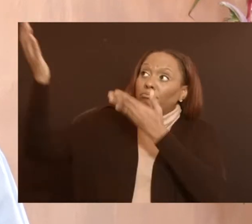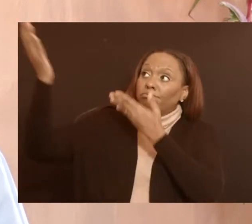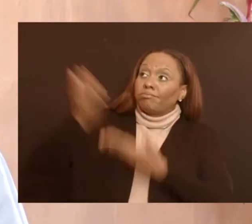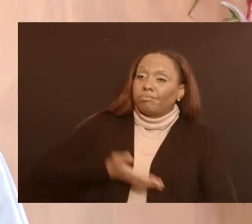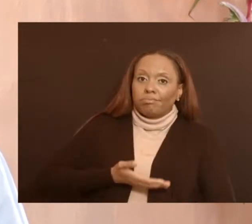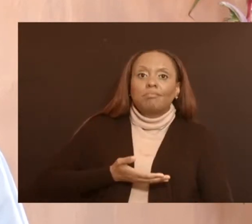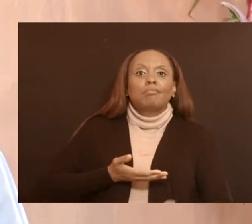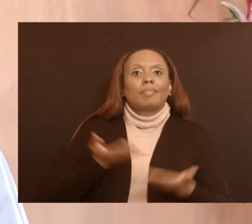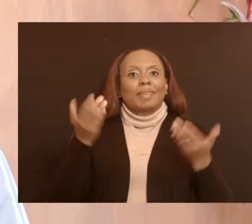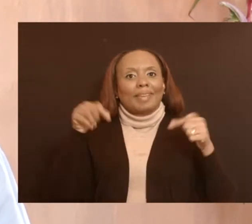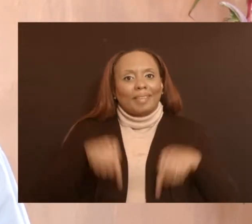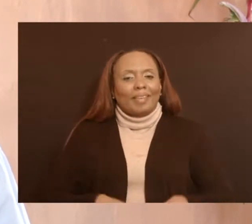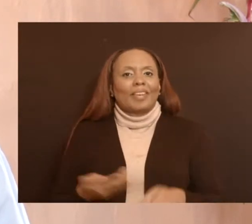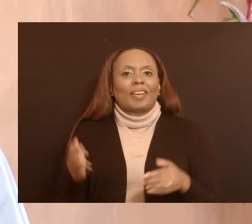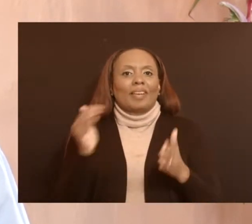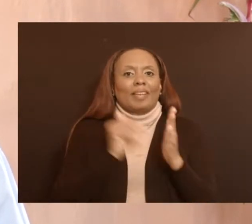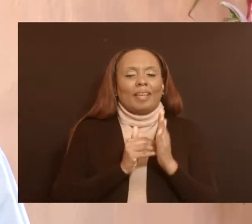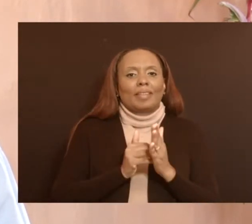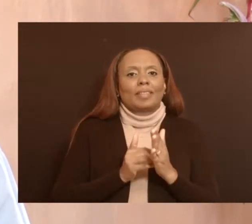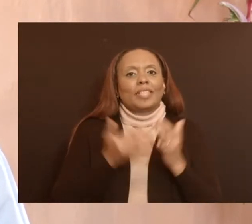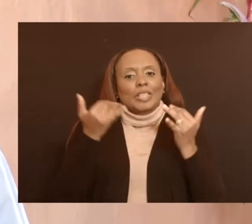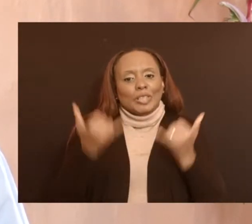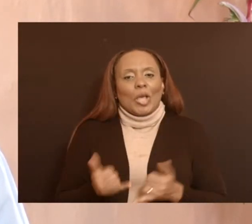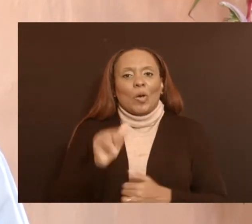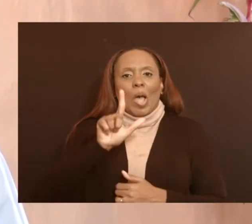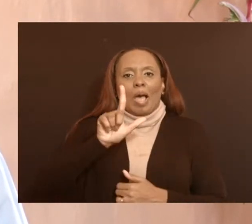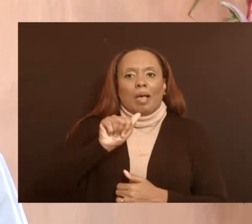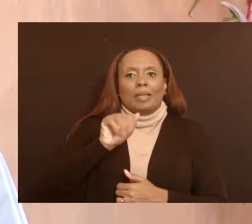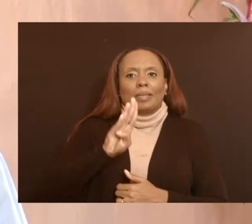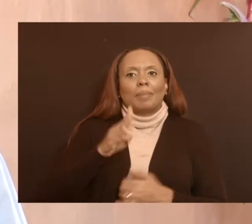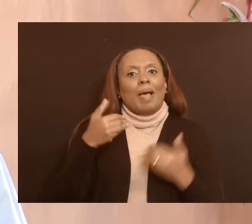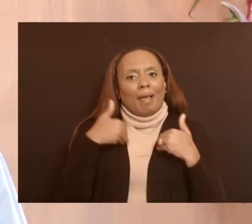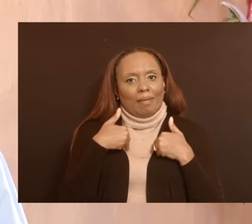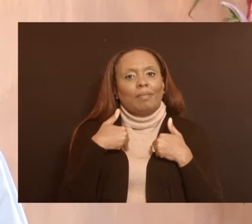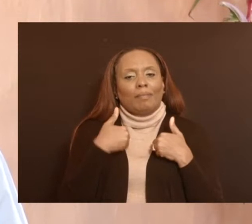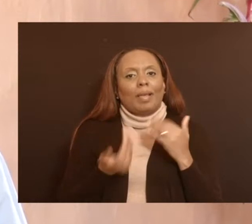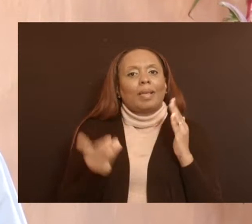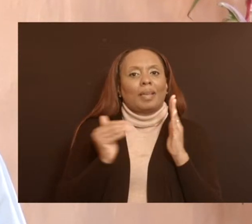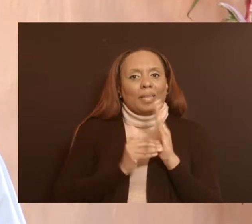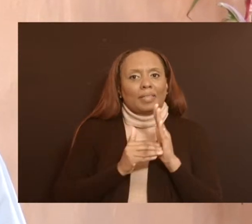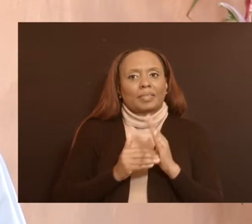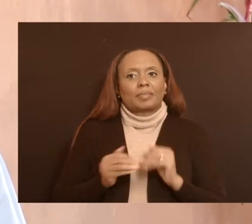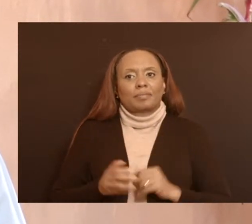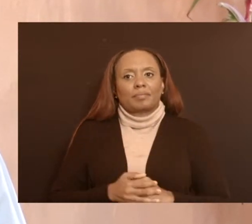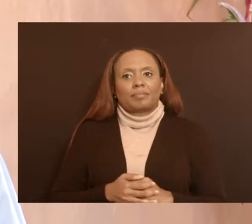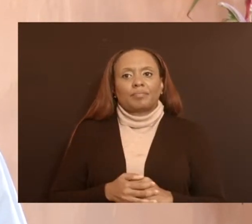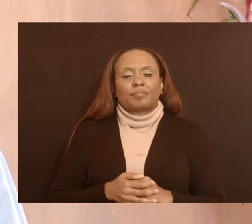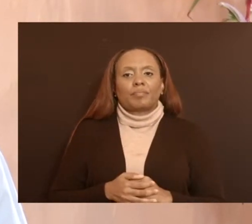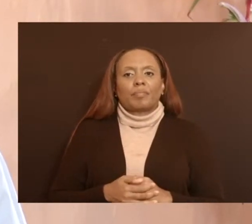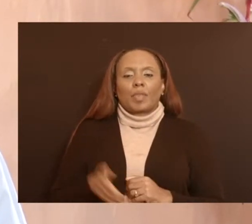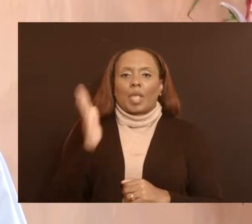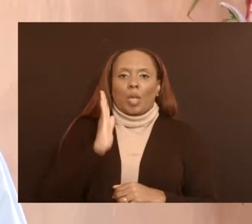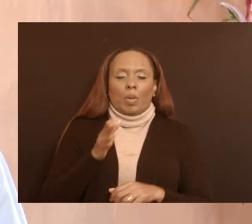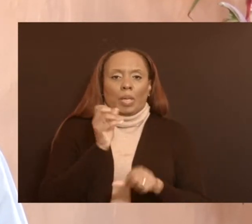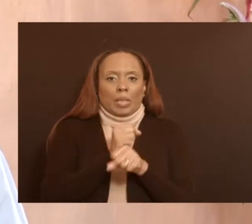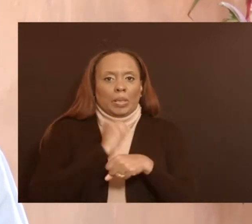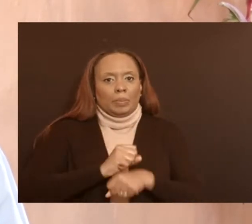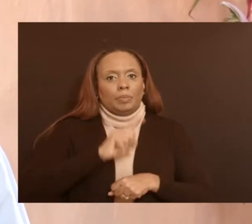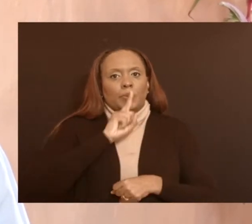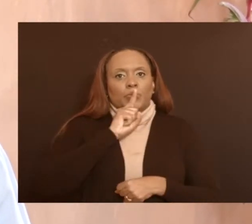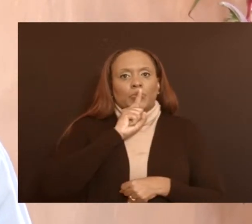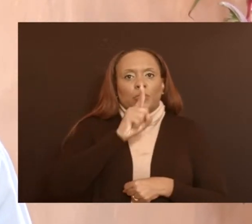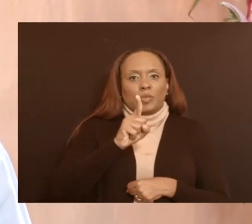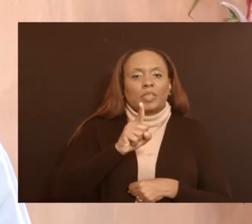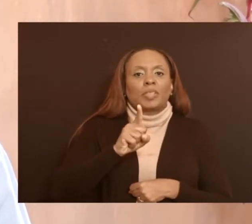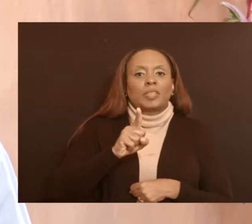Health Laboratory. And I'm advised that there's going to be some validation over this weekend to make sure that there was